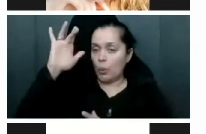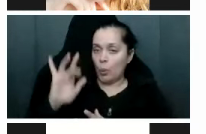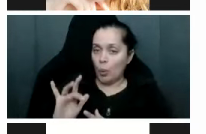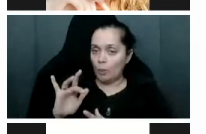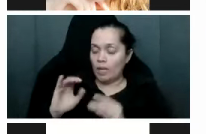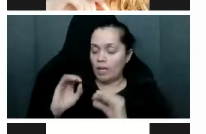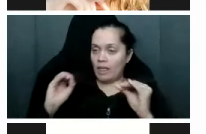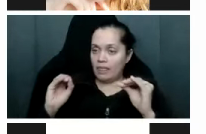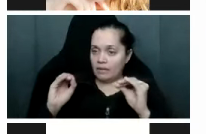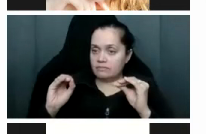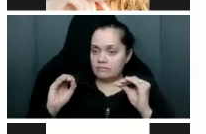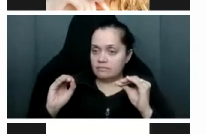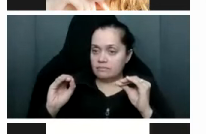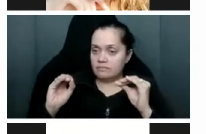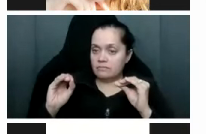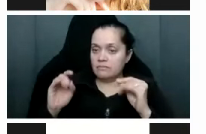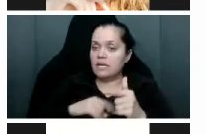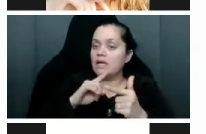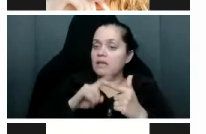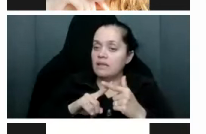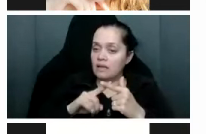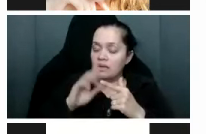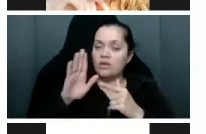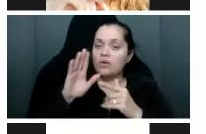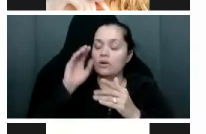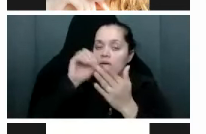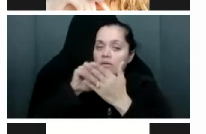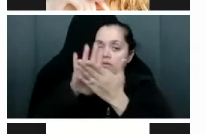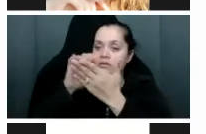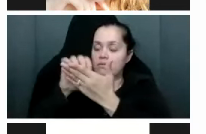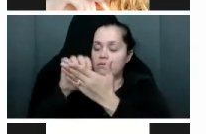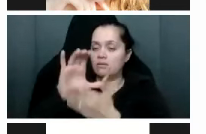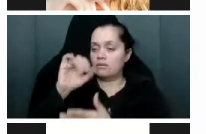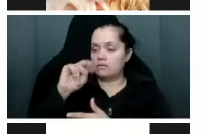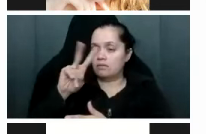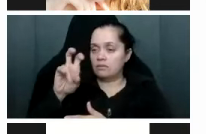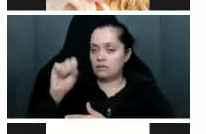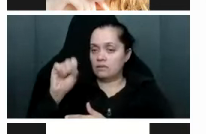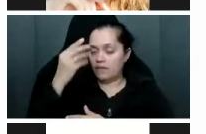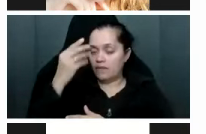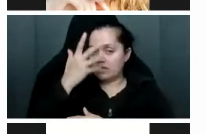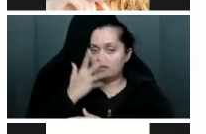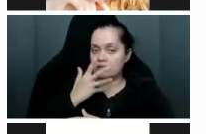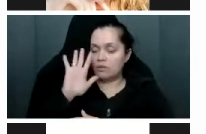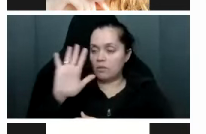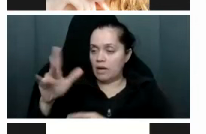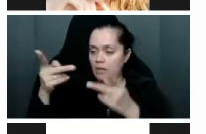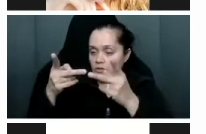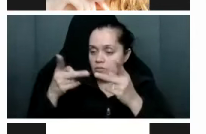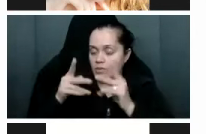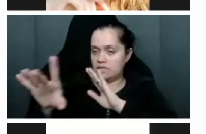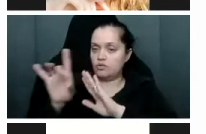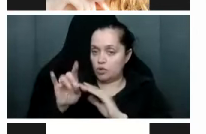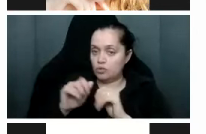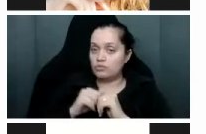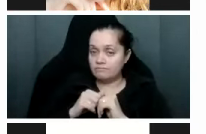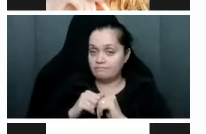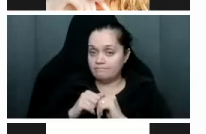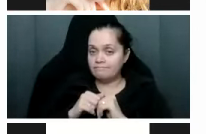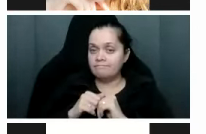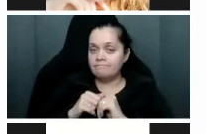canvas. And you're going to put things on the canvas to tell us about the places you've chosen.